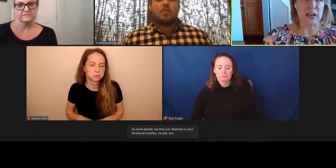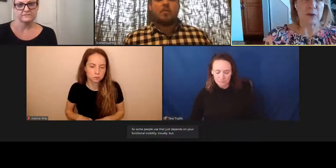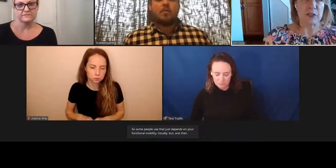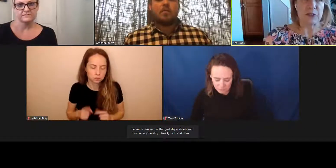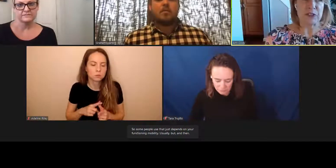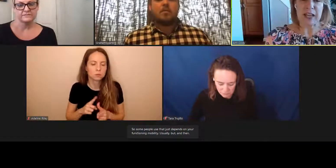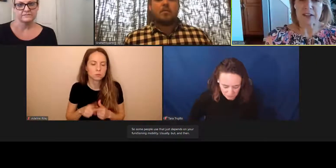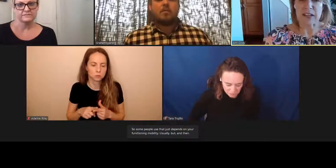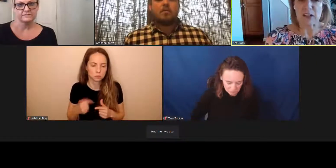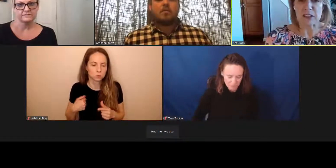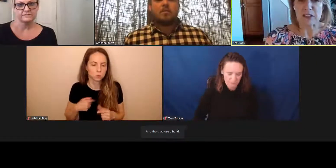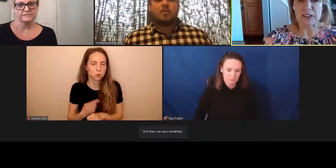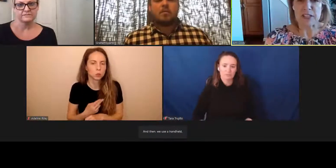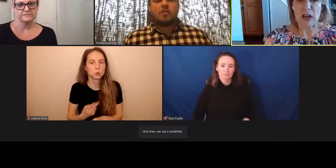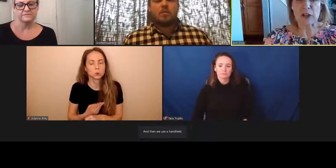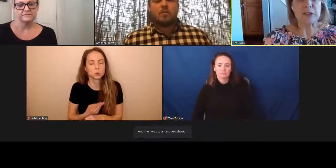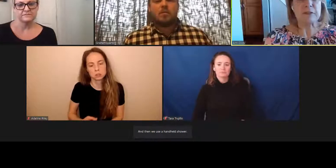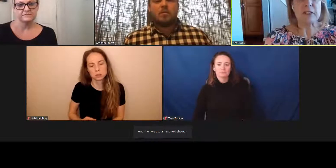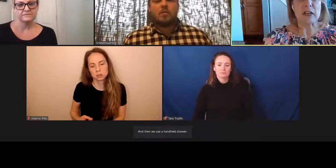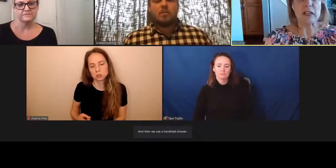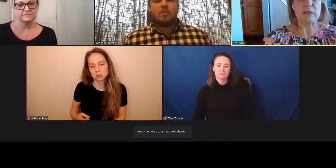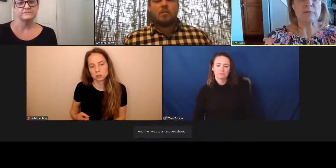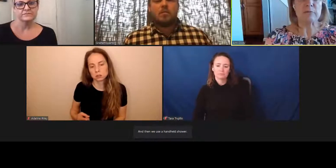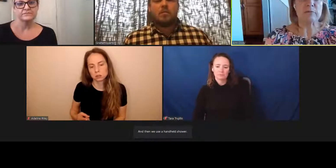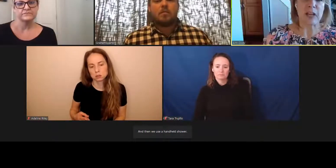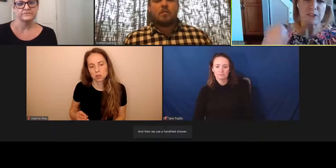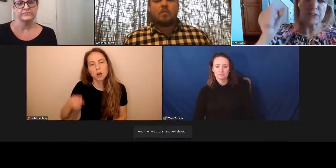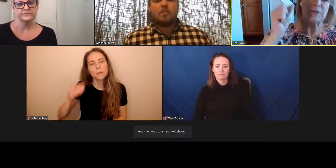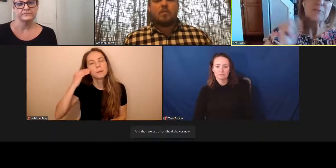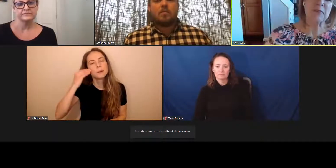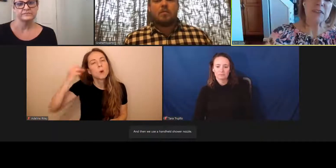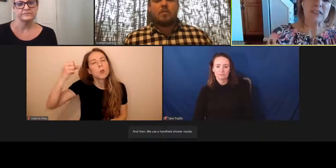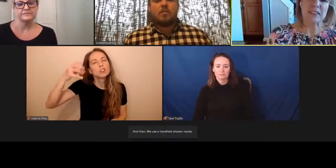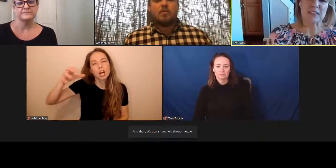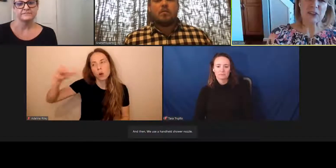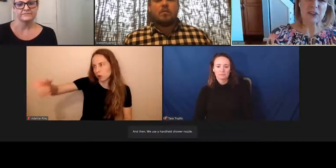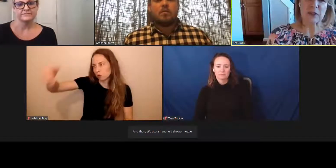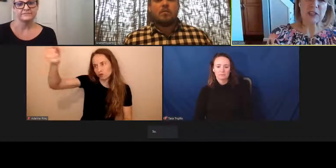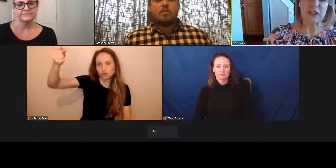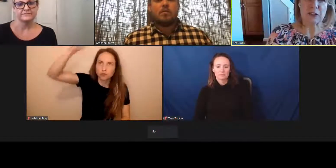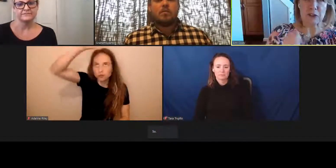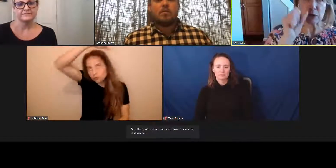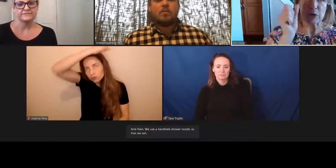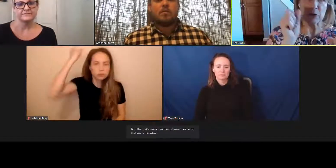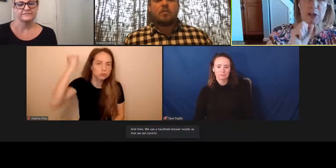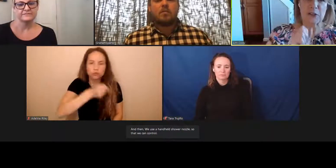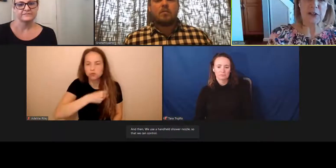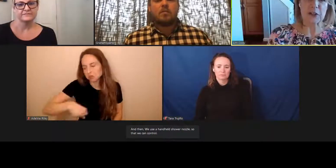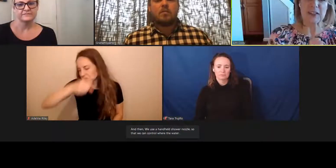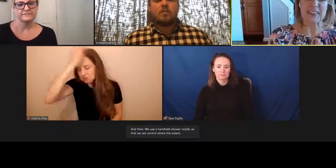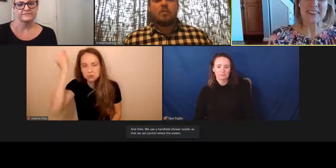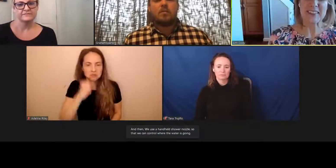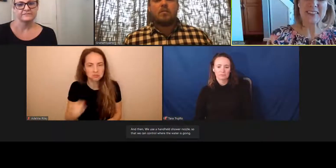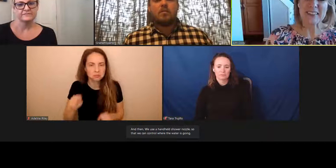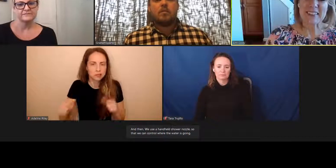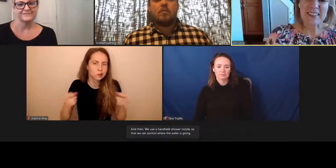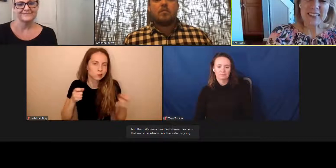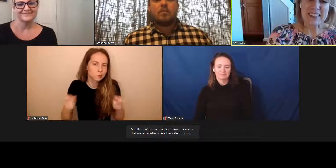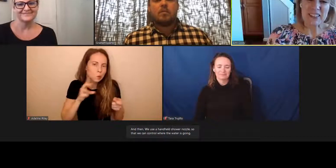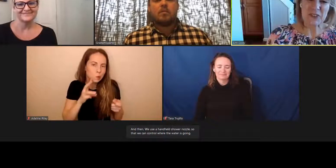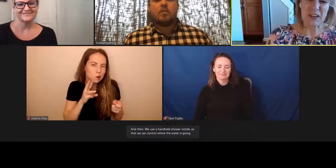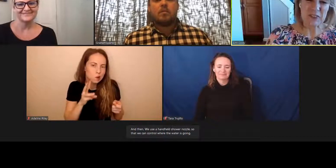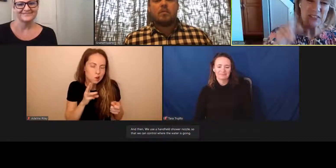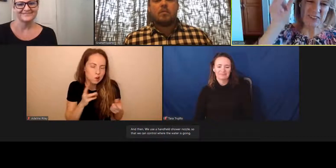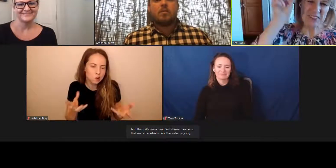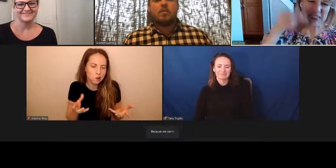then we use a handheld shower nozzle so that we can control where the water's going